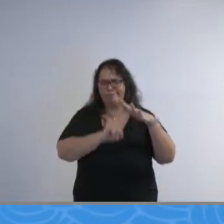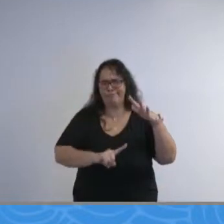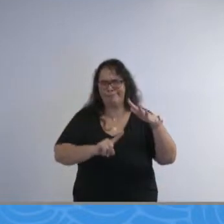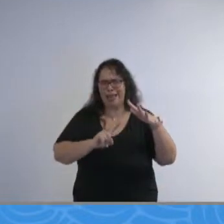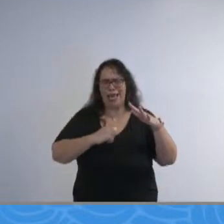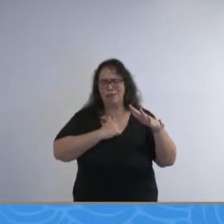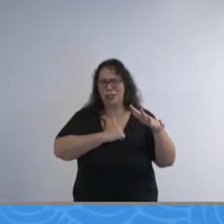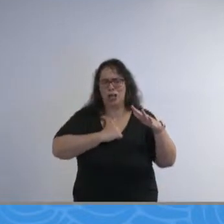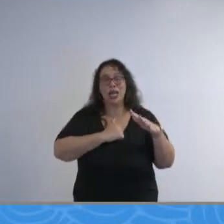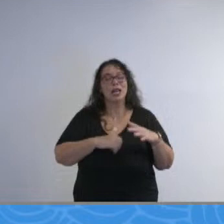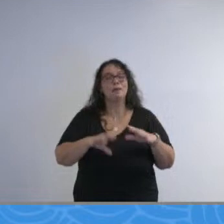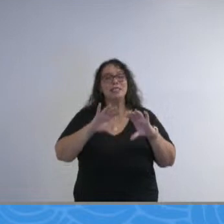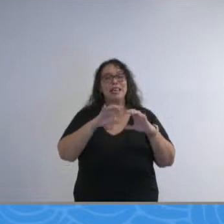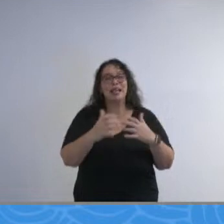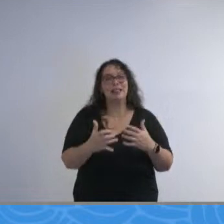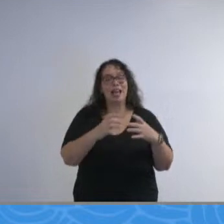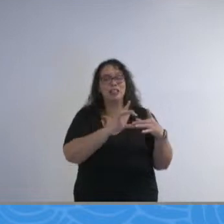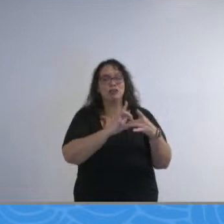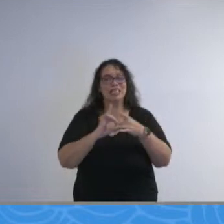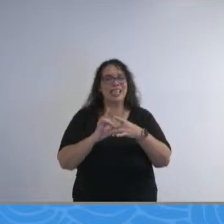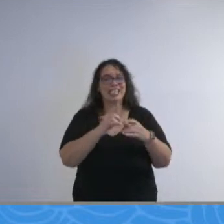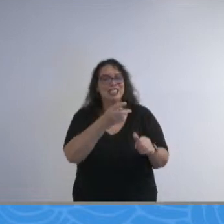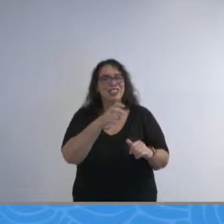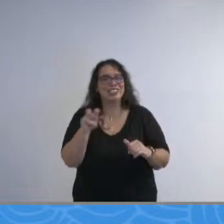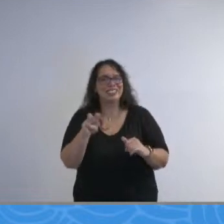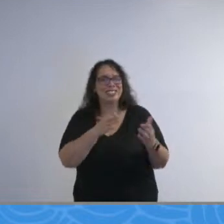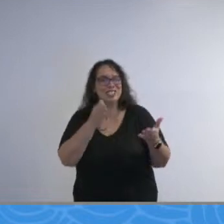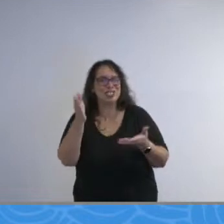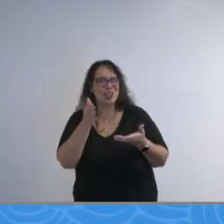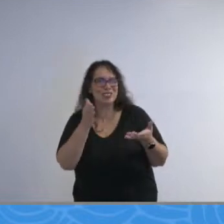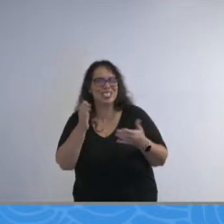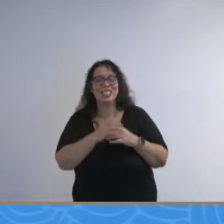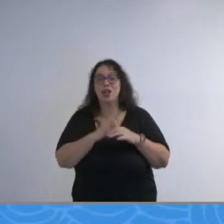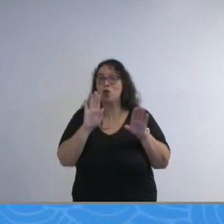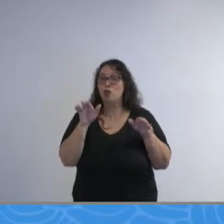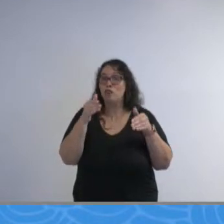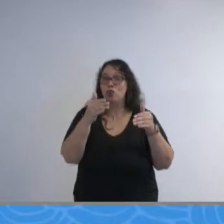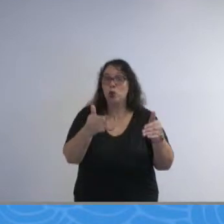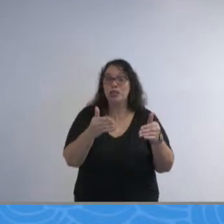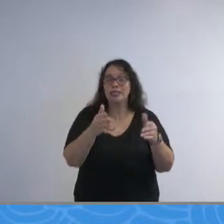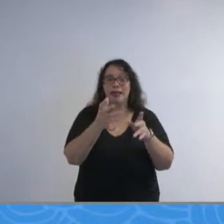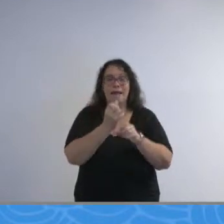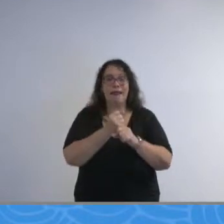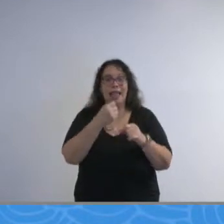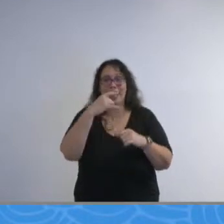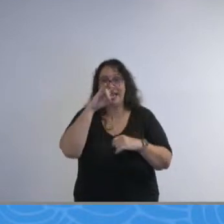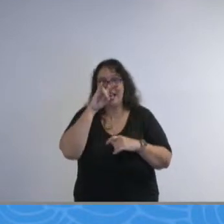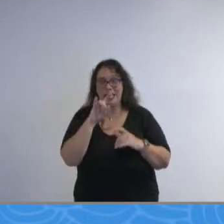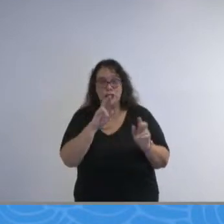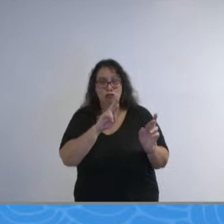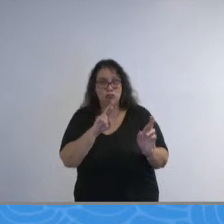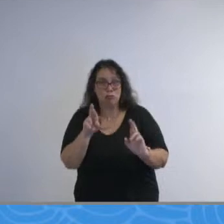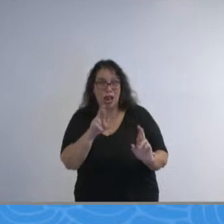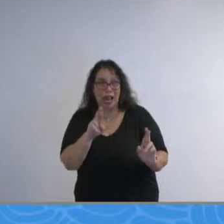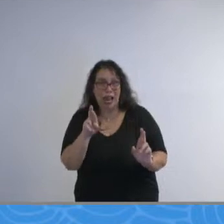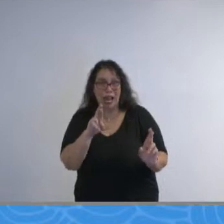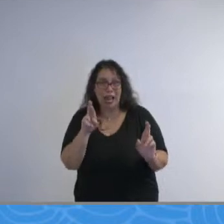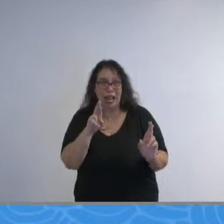class related to transition services. So where we're focused on getting kids ready, getting kids